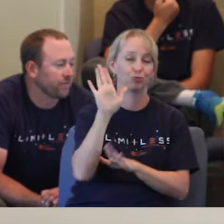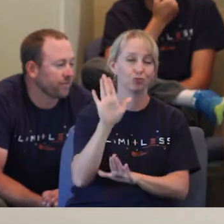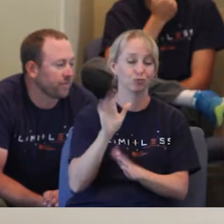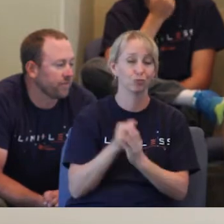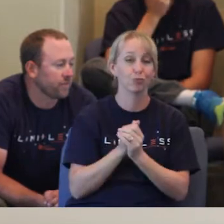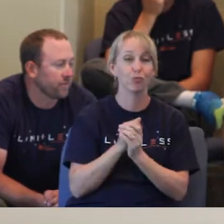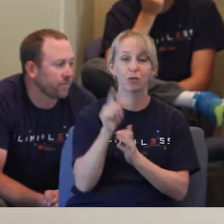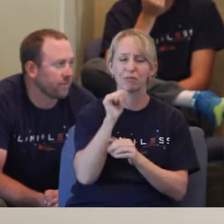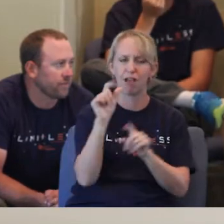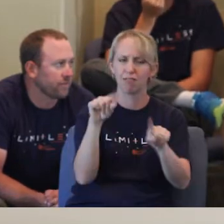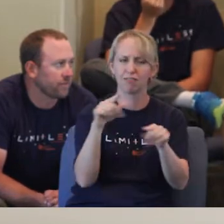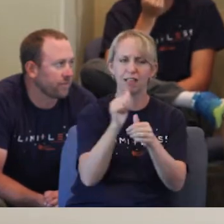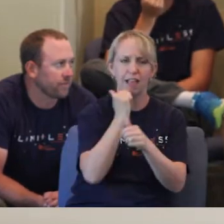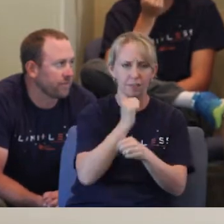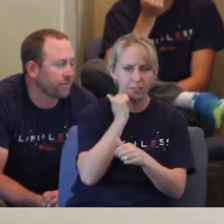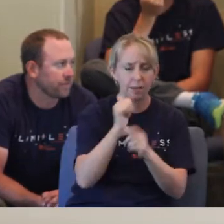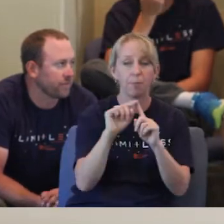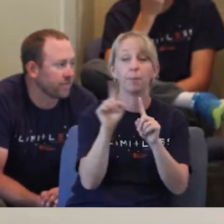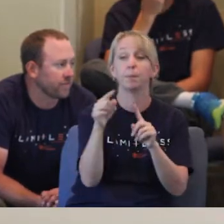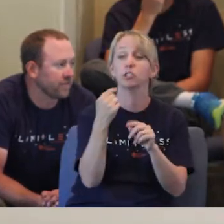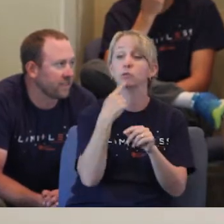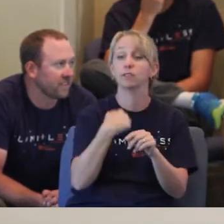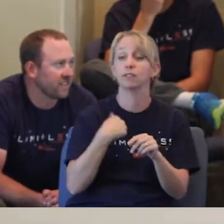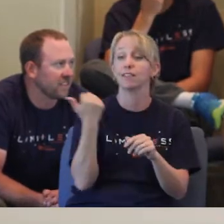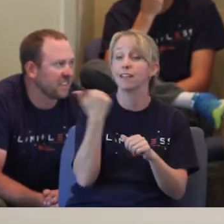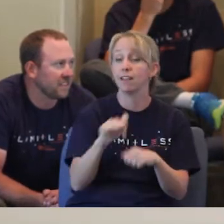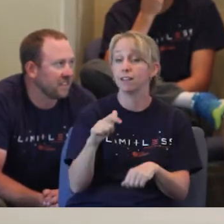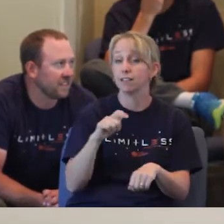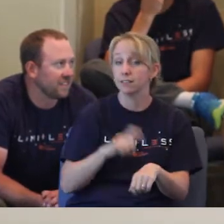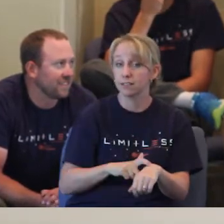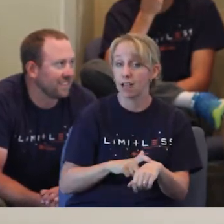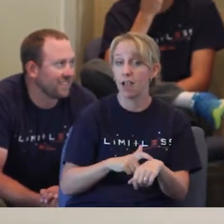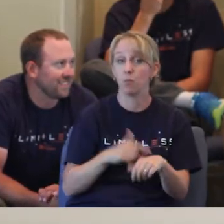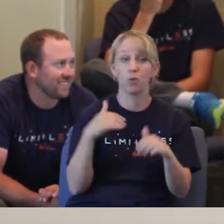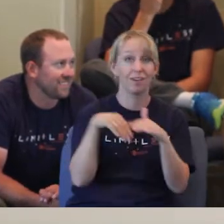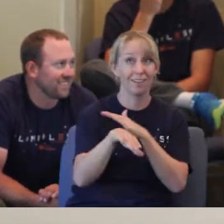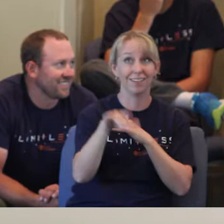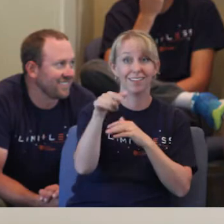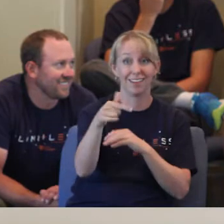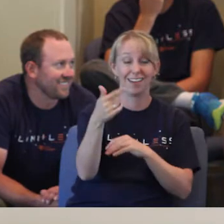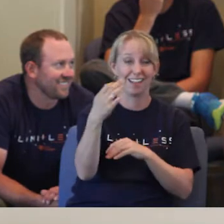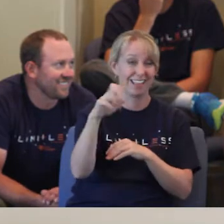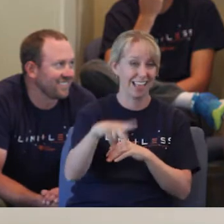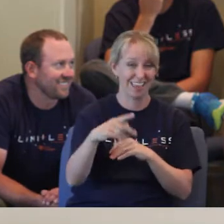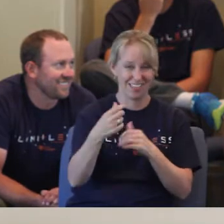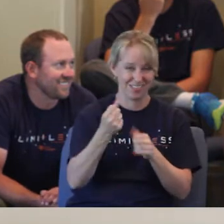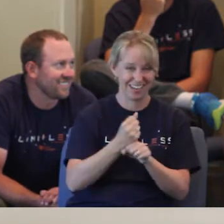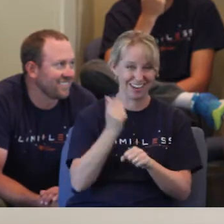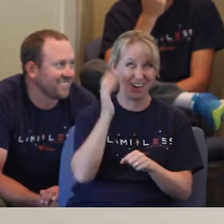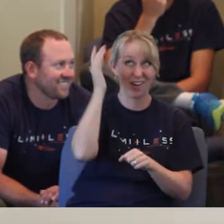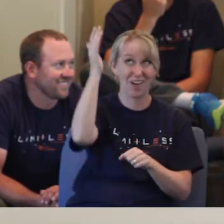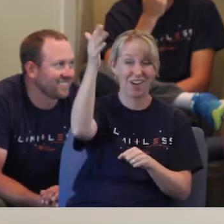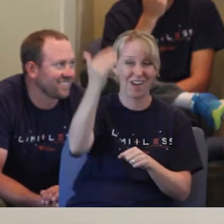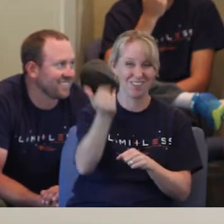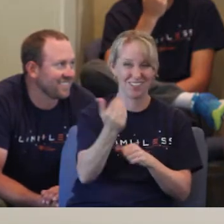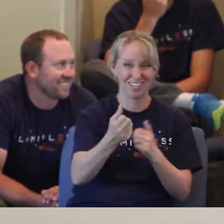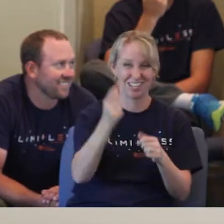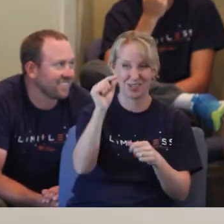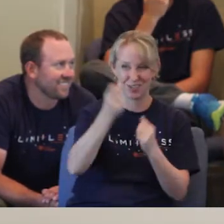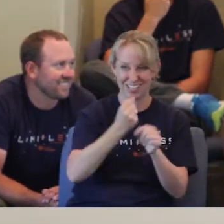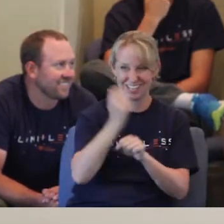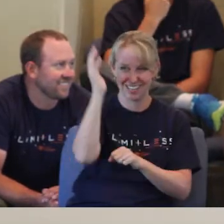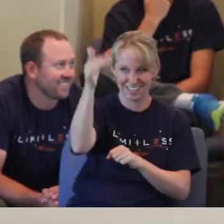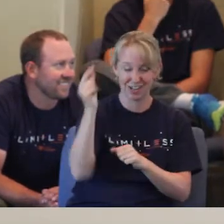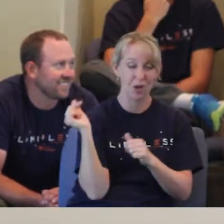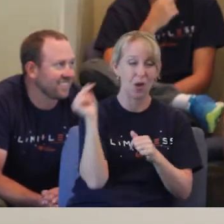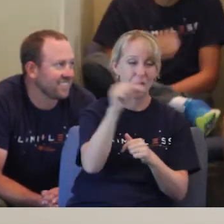but she was telling us that anytime we were in Gallup, New Mexico, anytime at all, whether it was 10 years, 15 years, 20 years, to just go back and visit